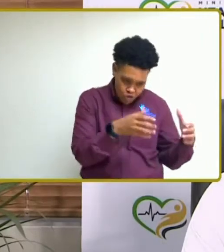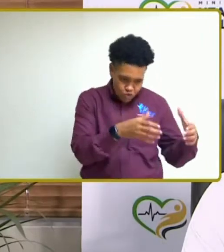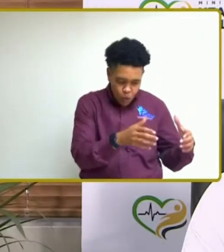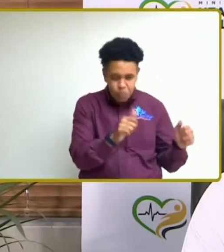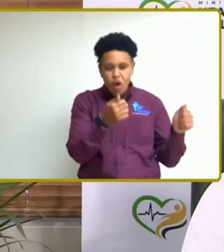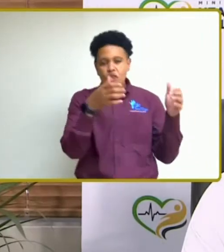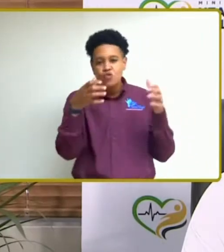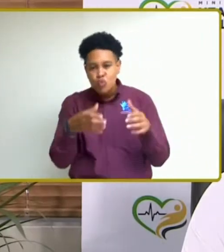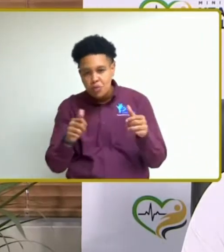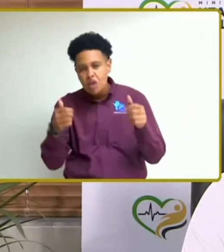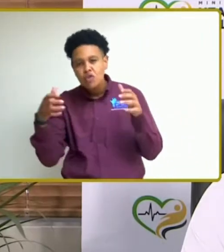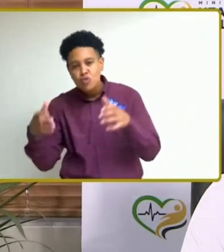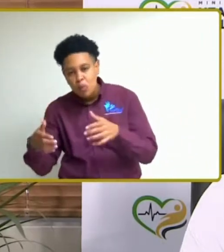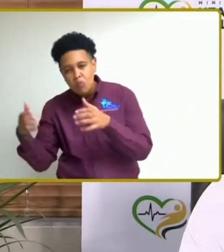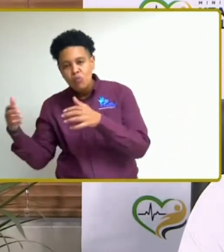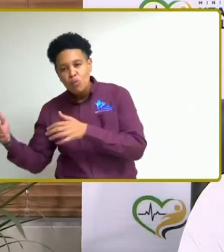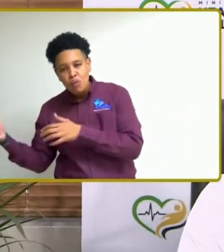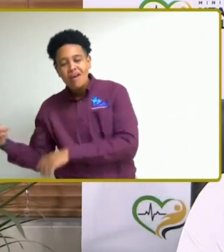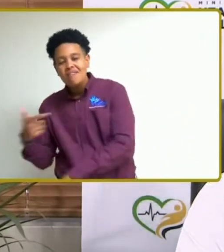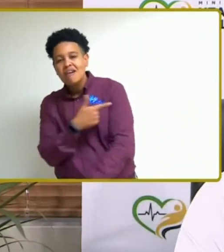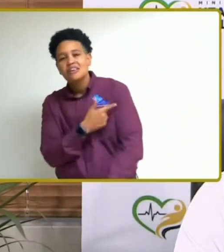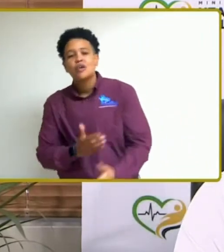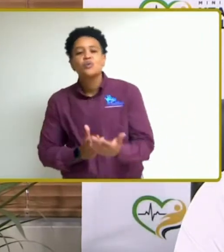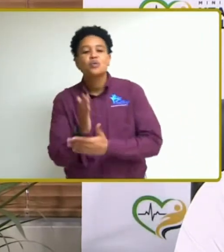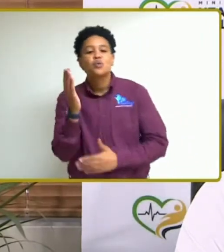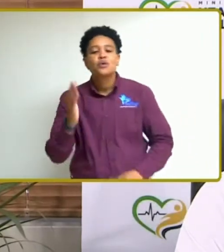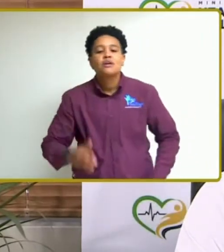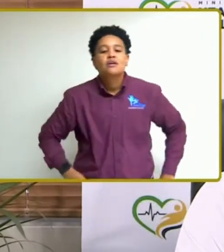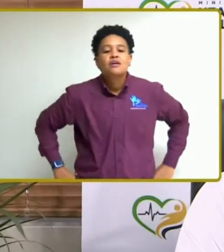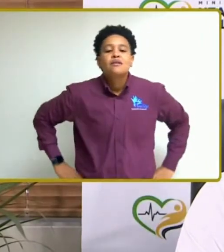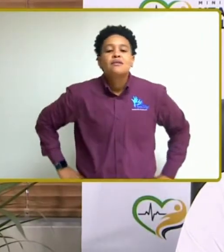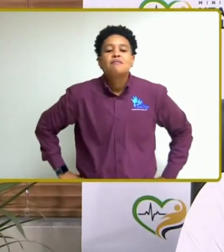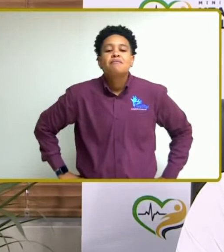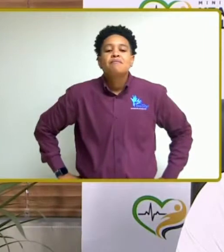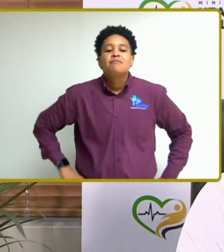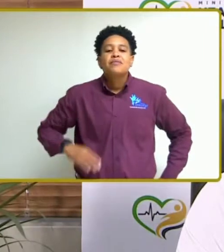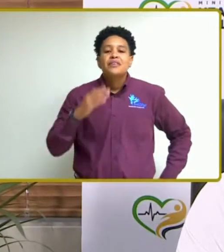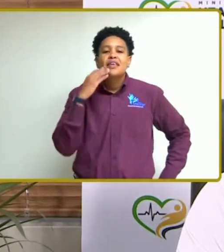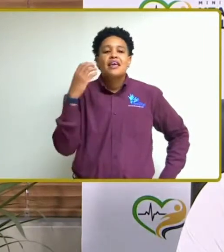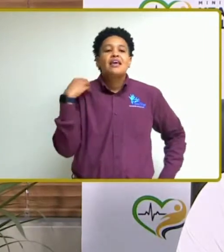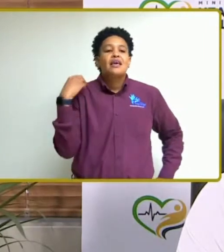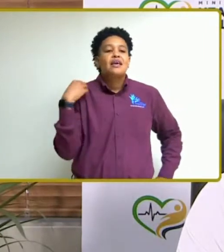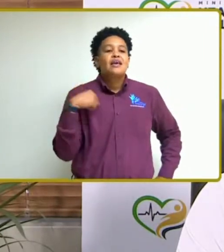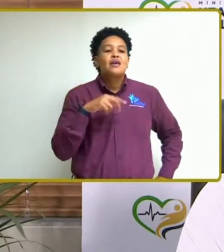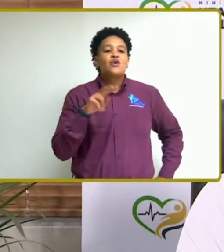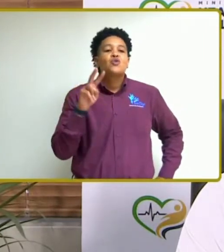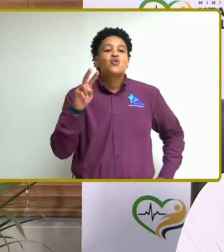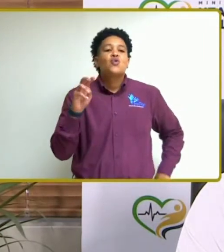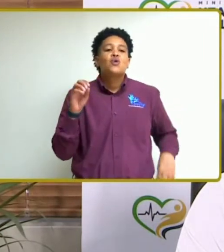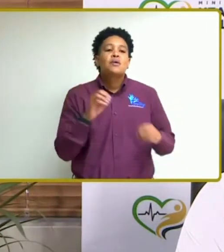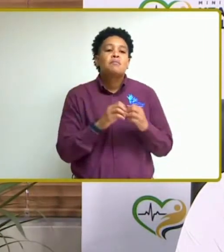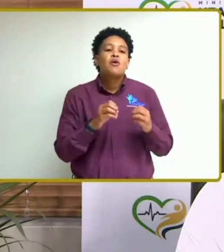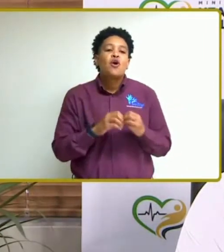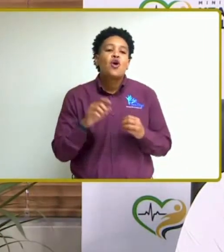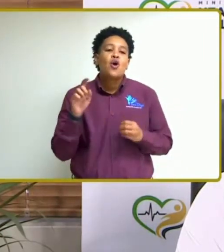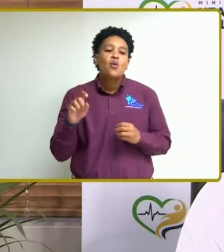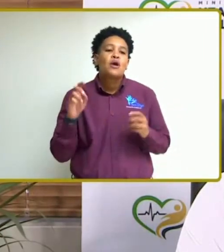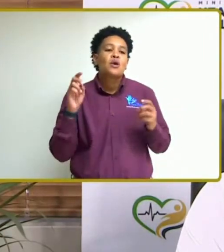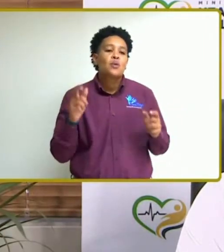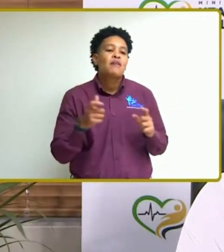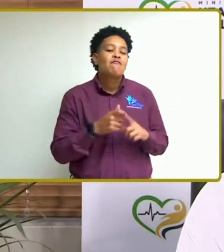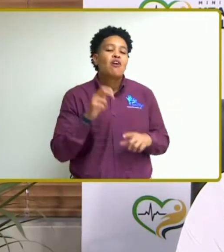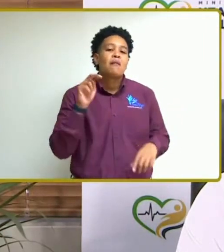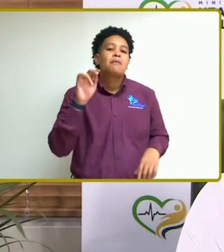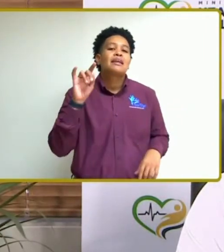group to the next and we vaccinate as we go through. Thank you very much, P.S. Just going to allow for two more questions quickly from